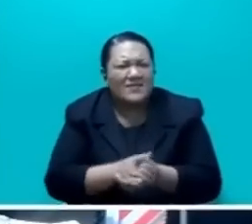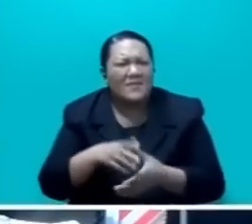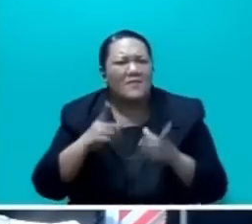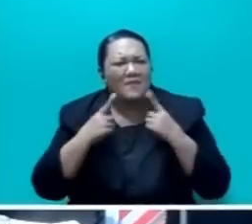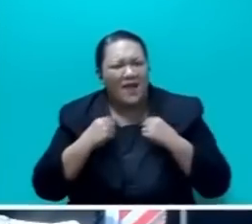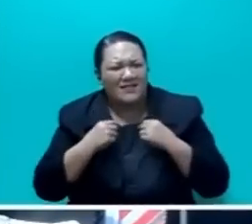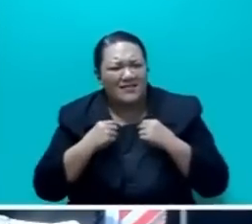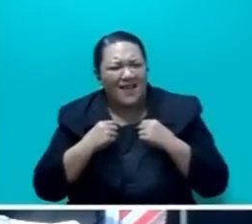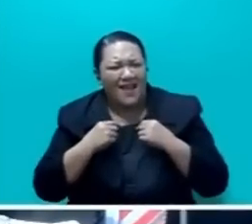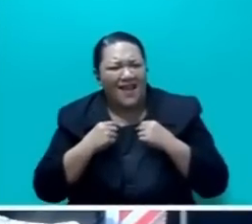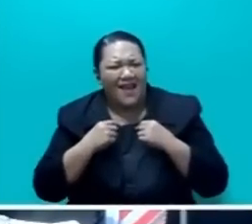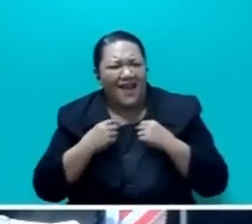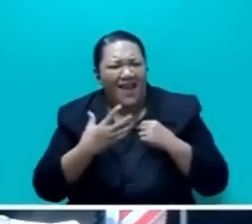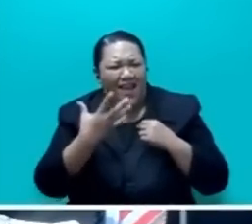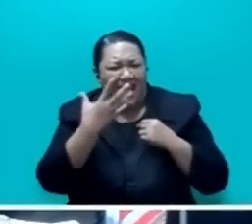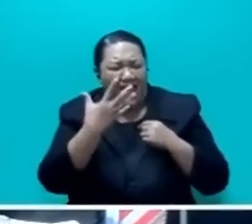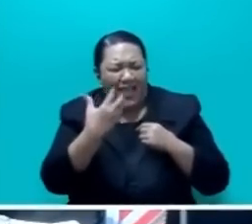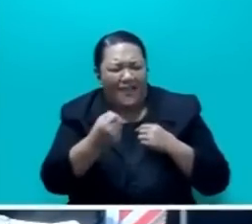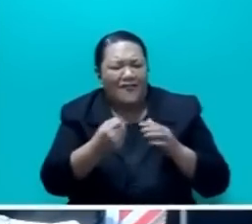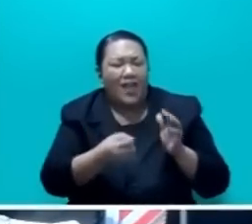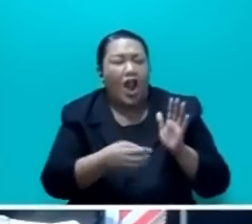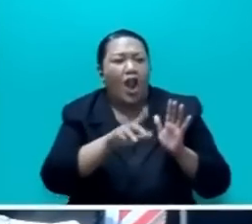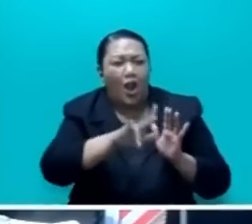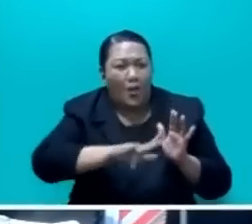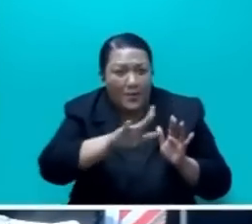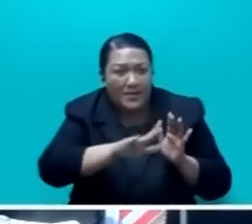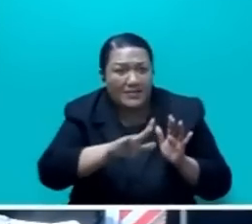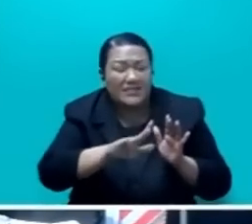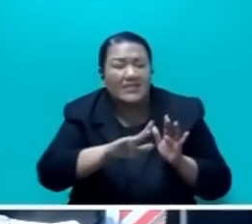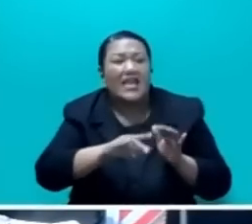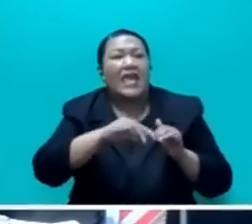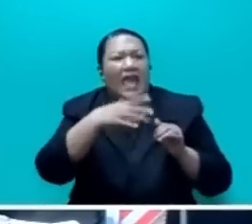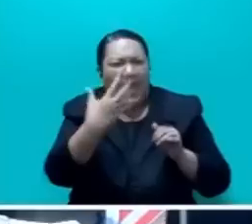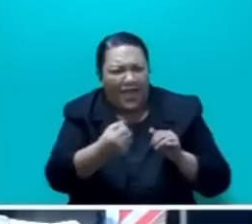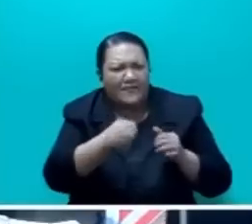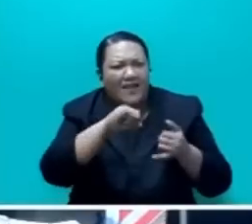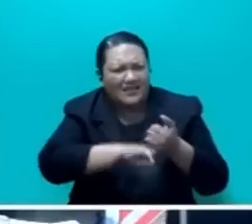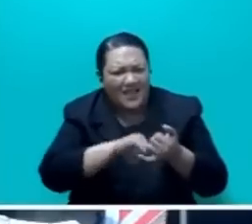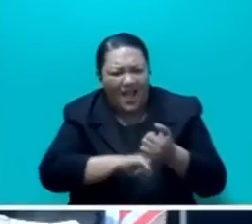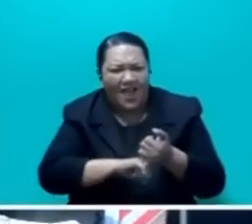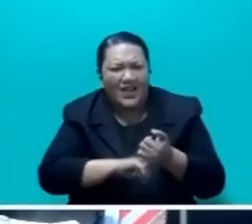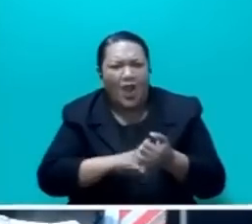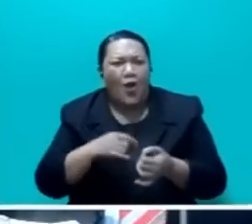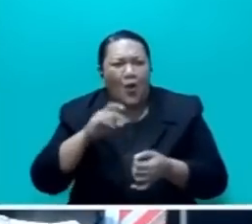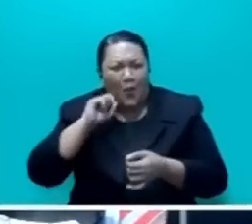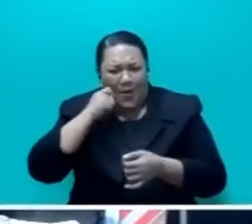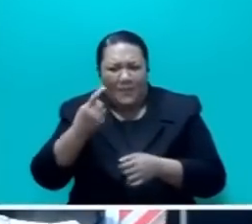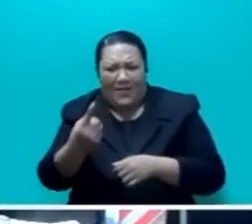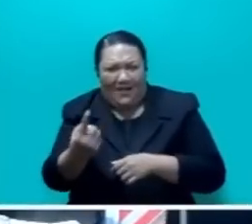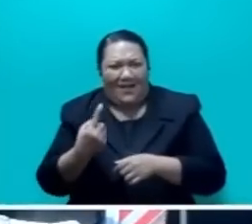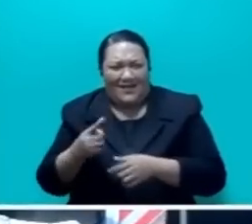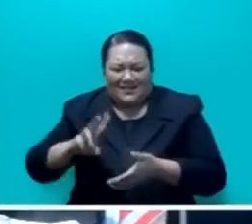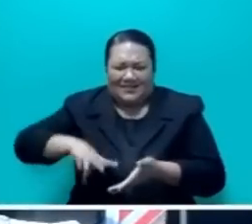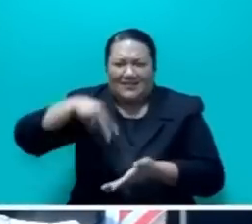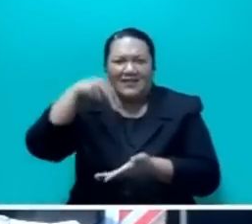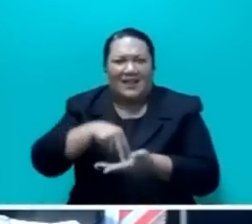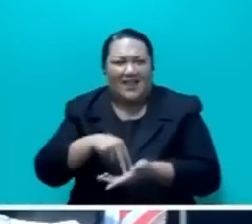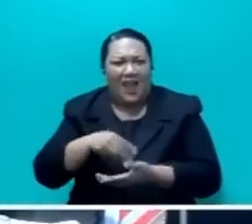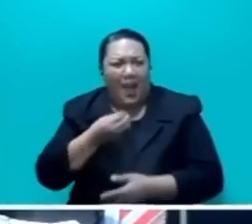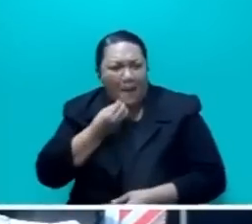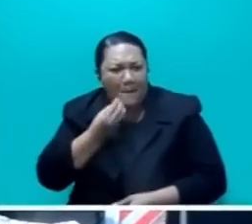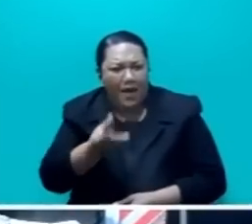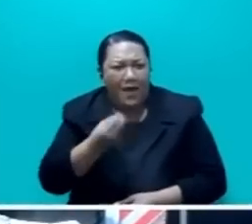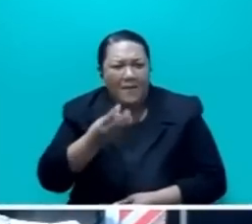today to deliver his maiden speech in his father's house? My hope as a Christian is not fundamentally rooted in